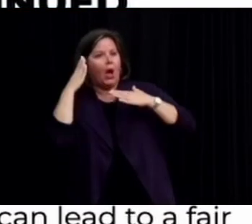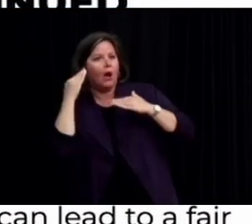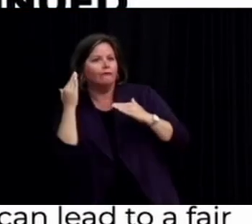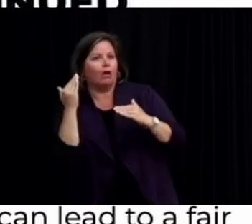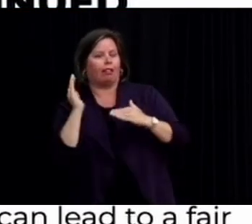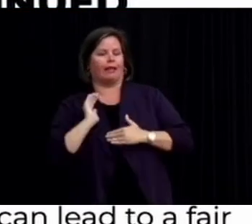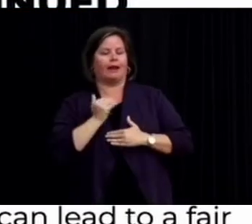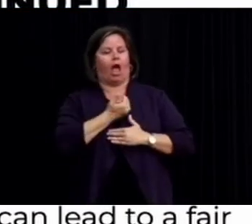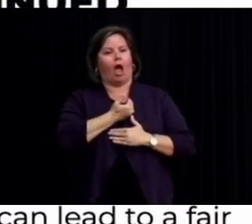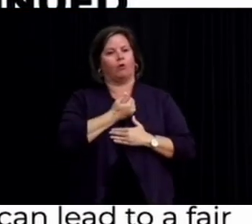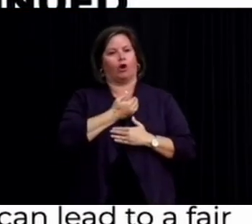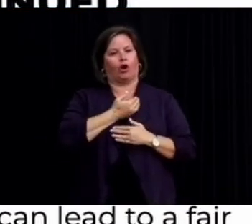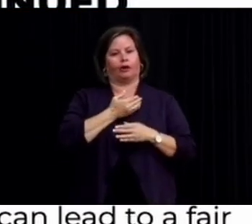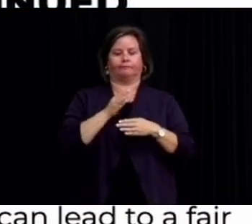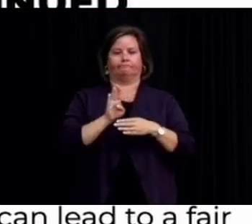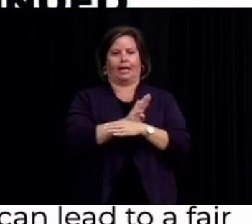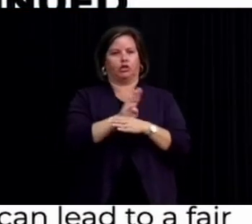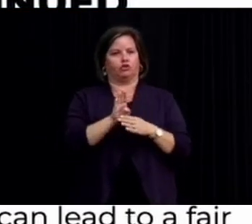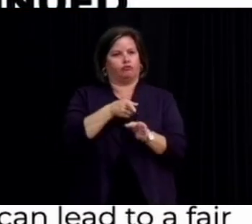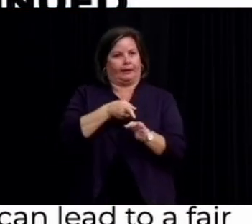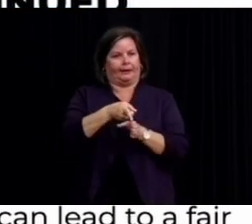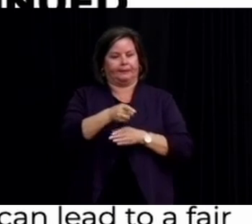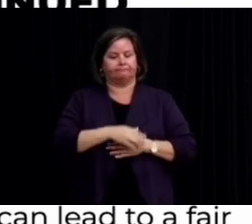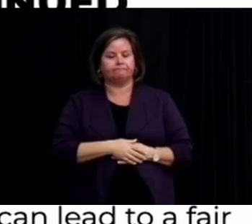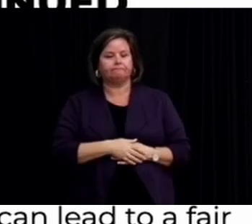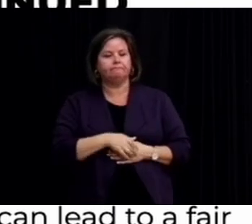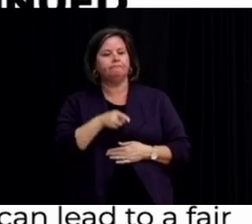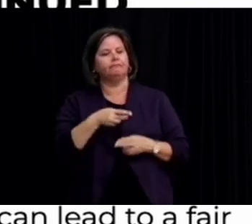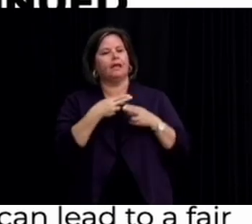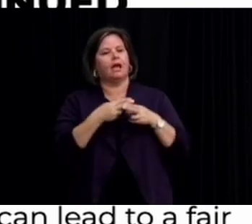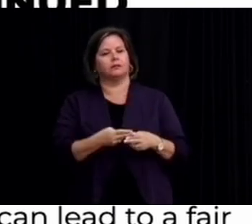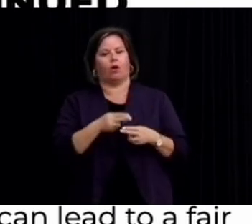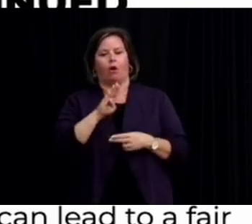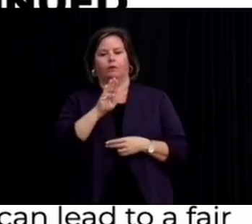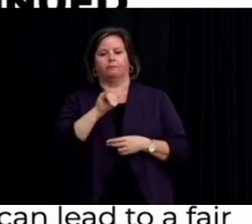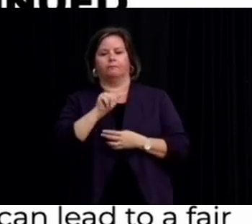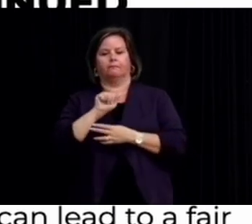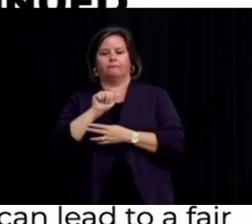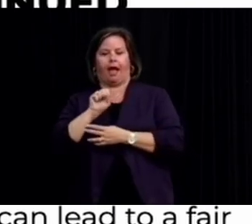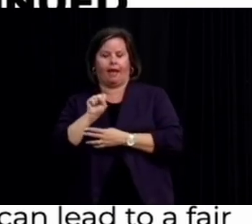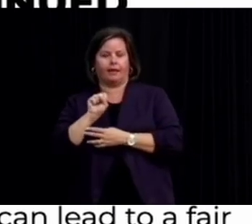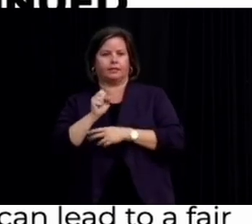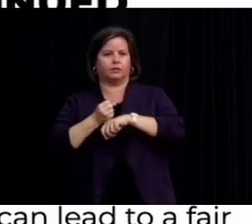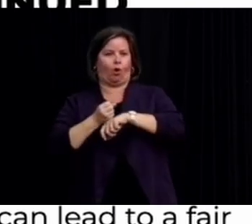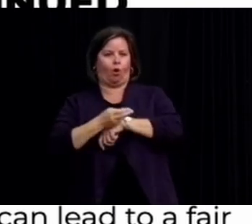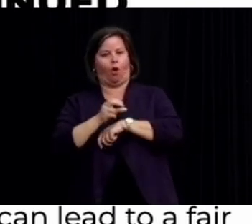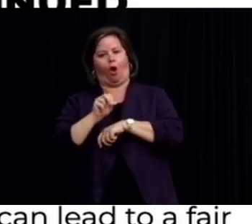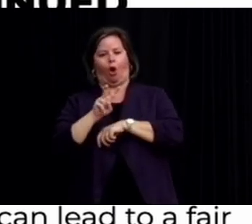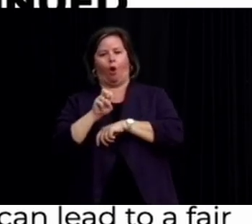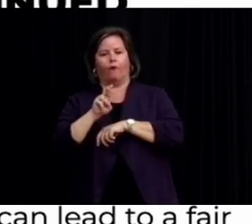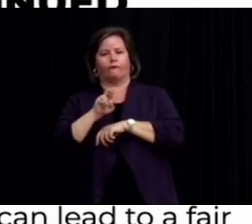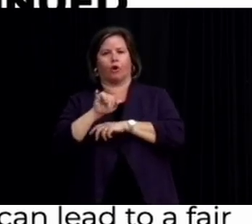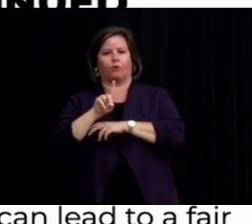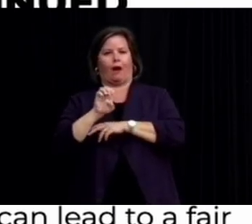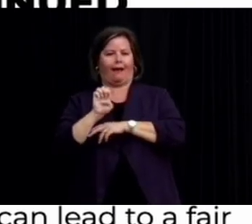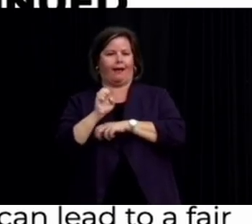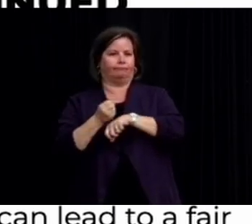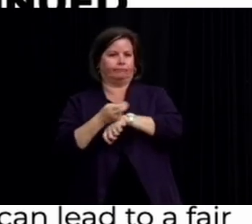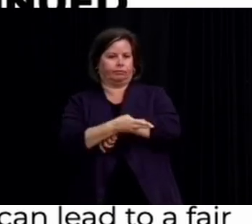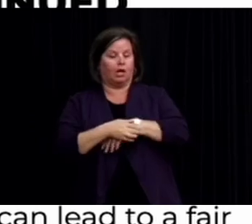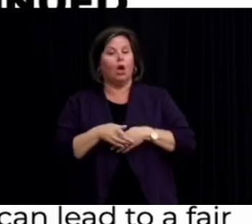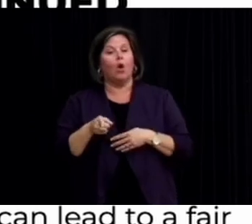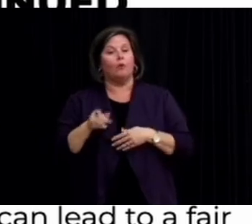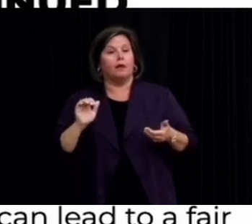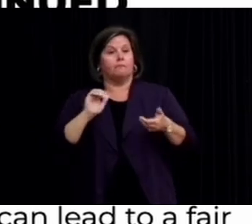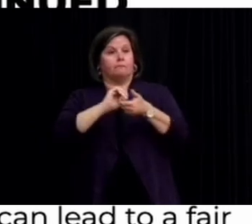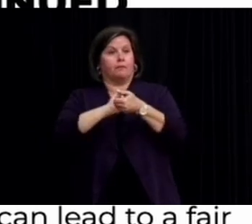we're headed. So this is this training is called Bias Override. And we partnered with an organization out of New York